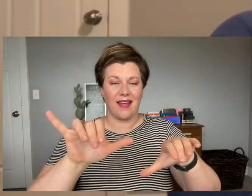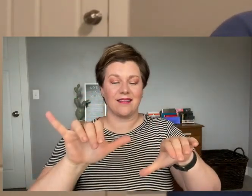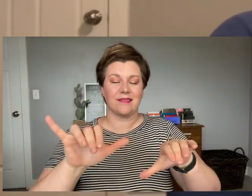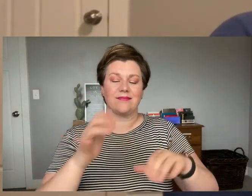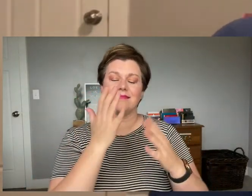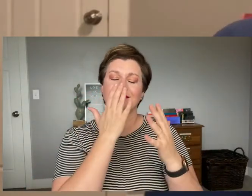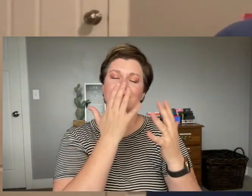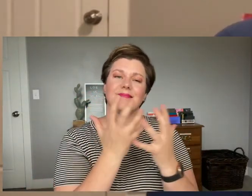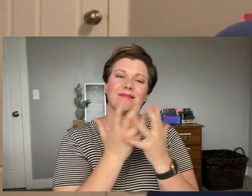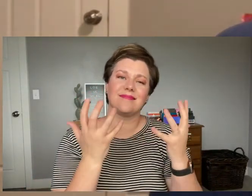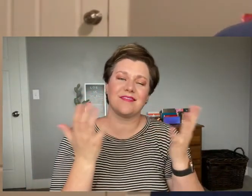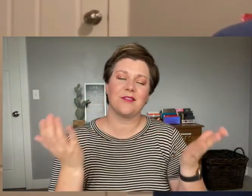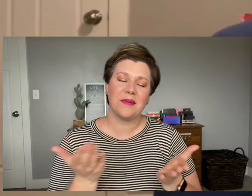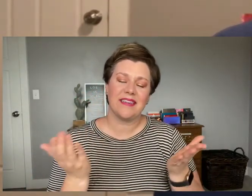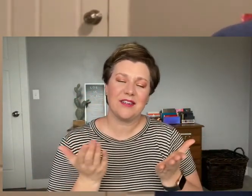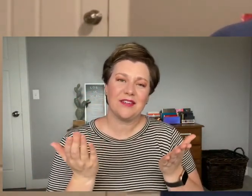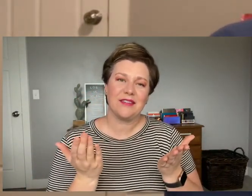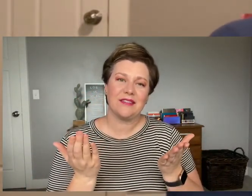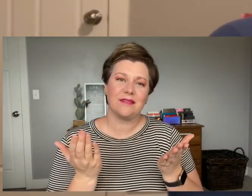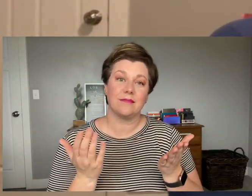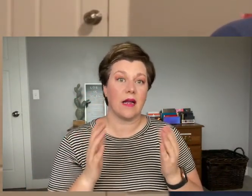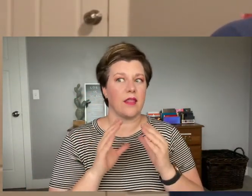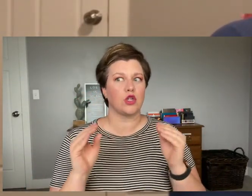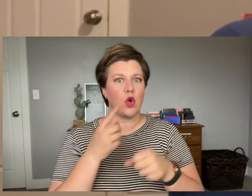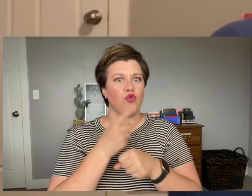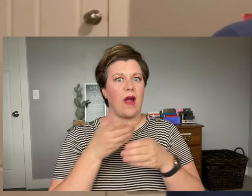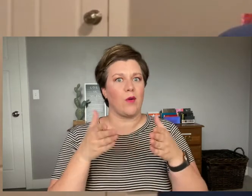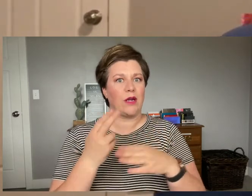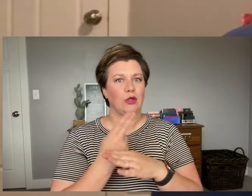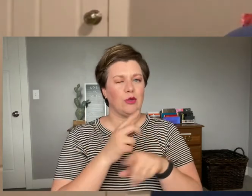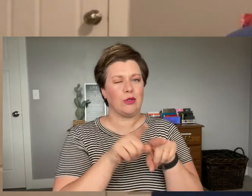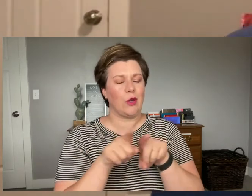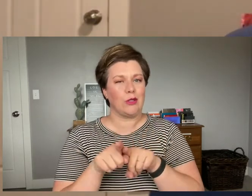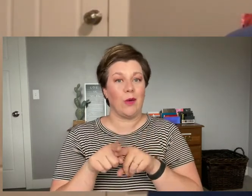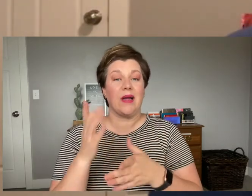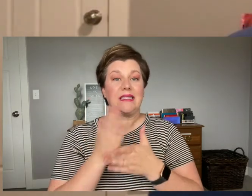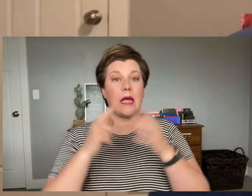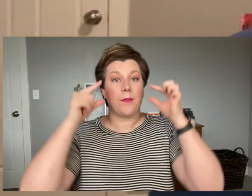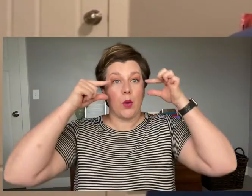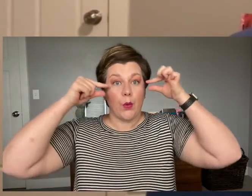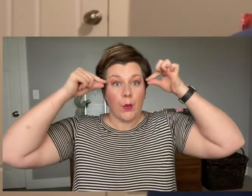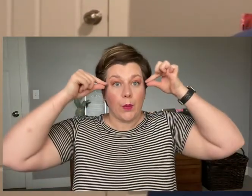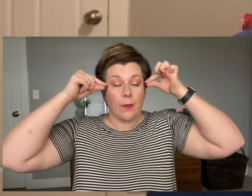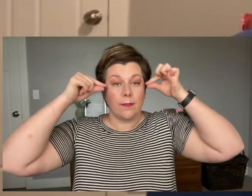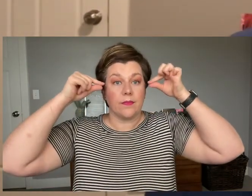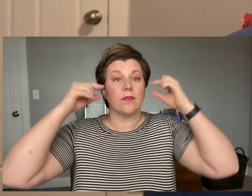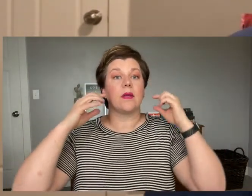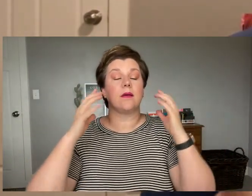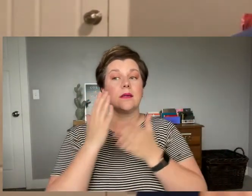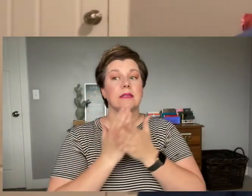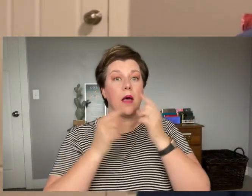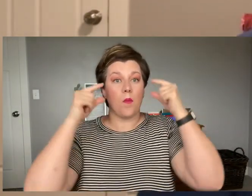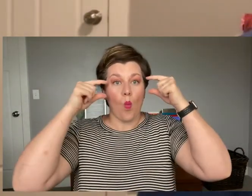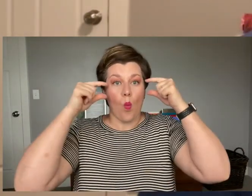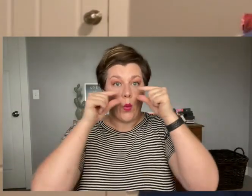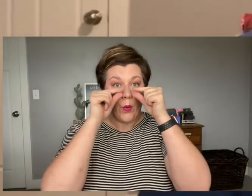Some put them on with the fat part inside. It depends on where you want to focus all of that serum. And today I want to focus it